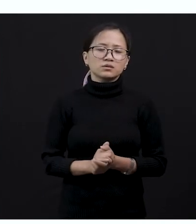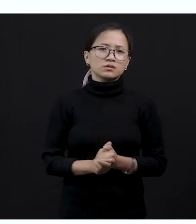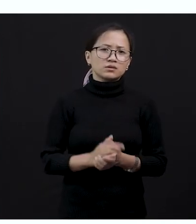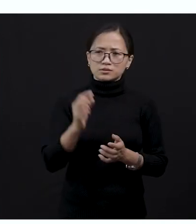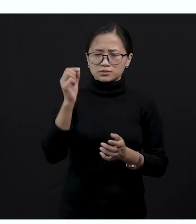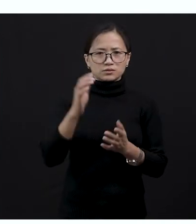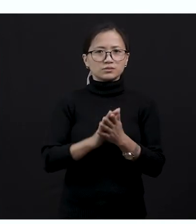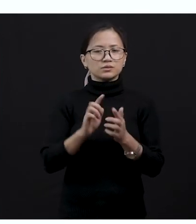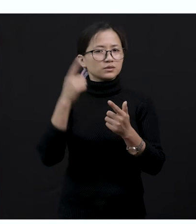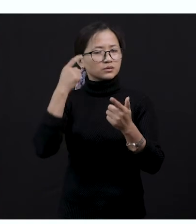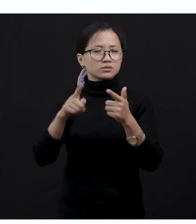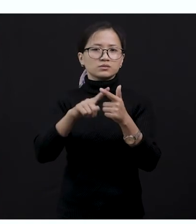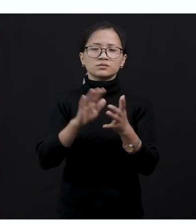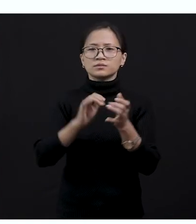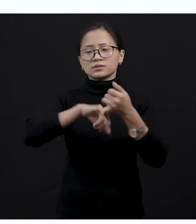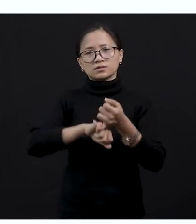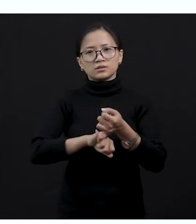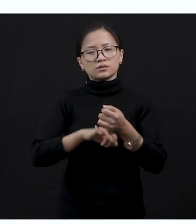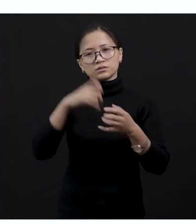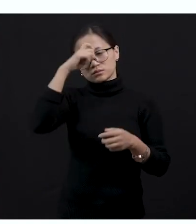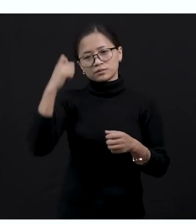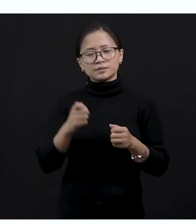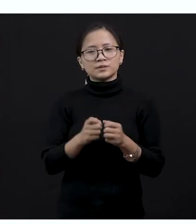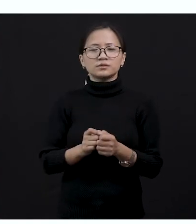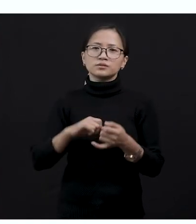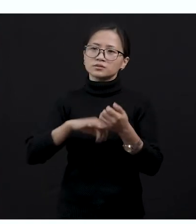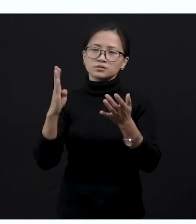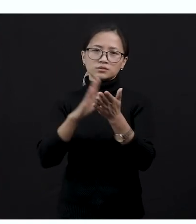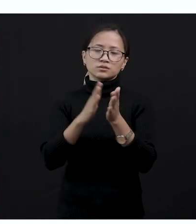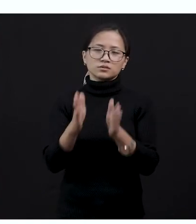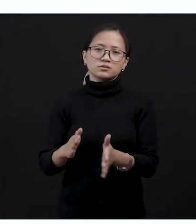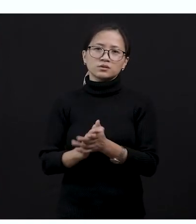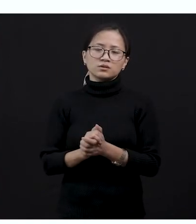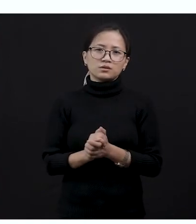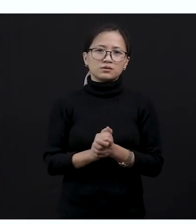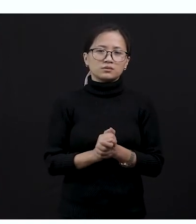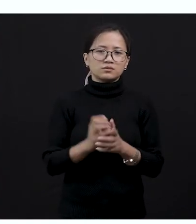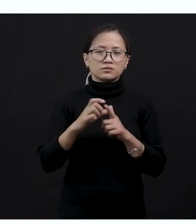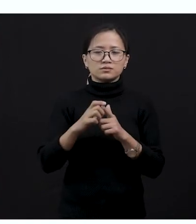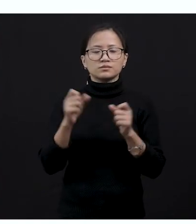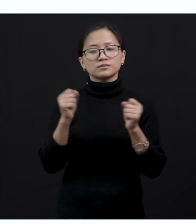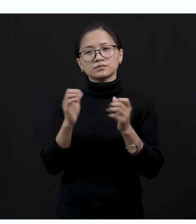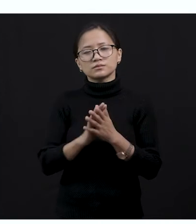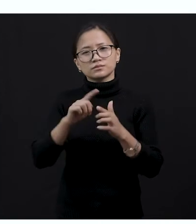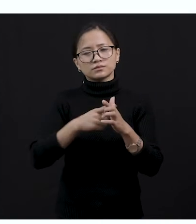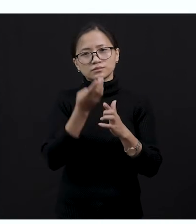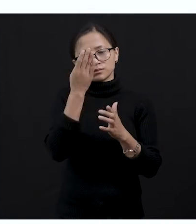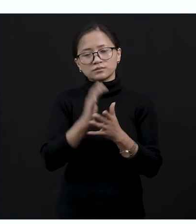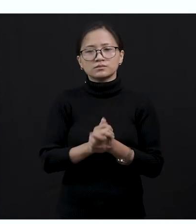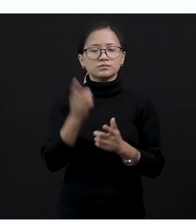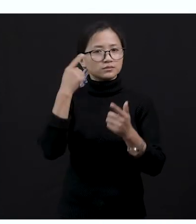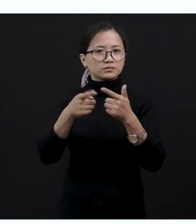certain months, we experience the summer season. In certain months, like from December, January,